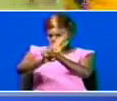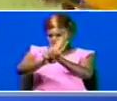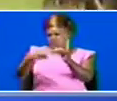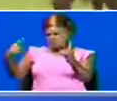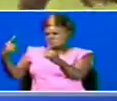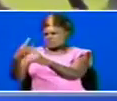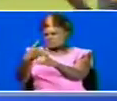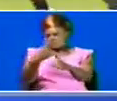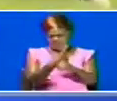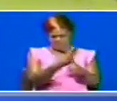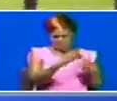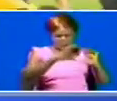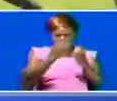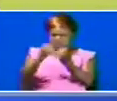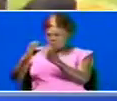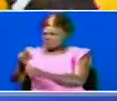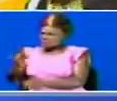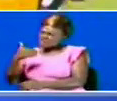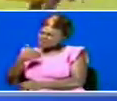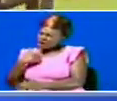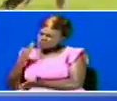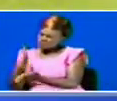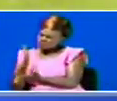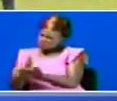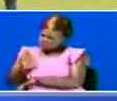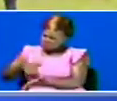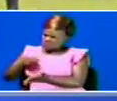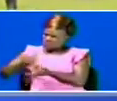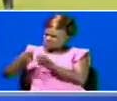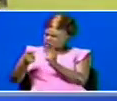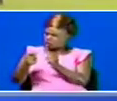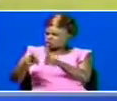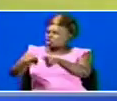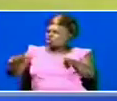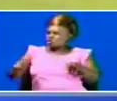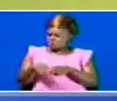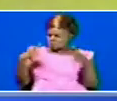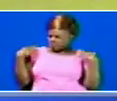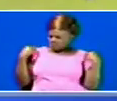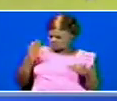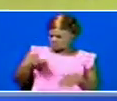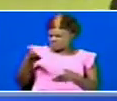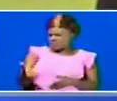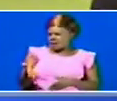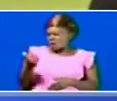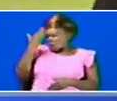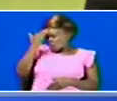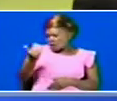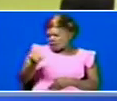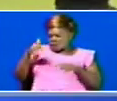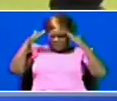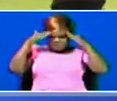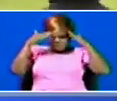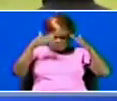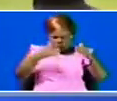to Impala, and find out, do they actually have women changing rooms so that we have training for women there? That's why we we focus